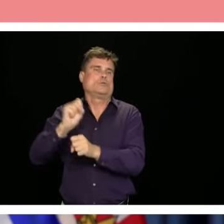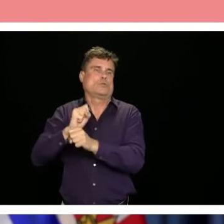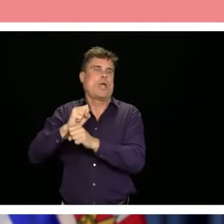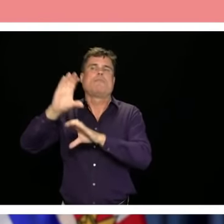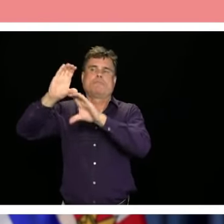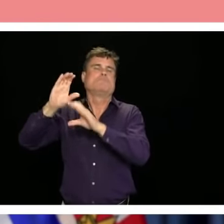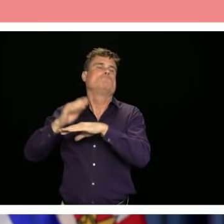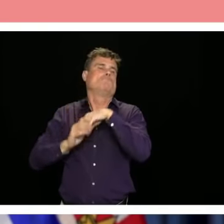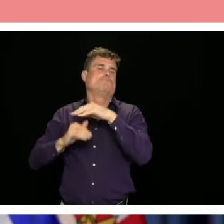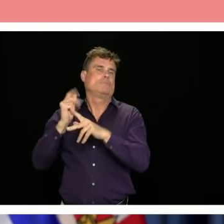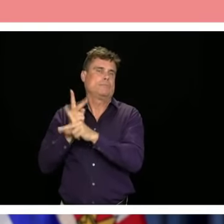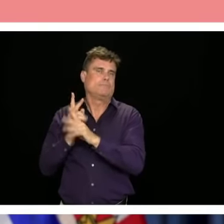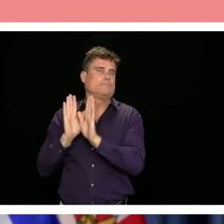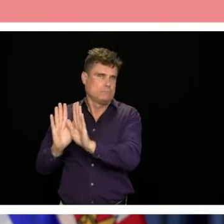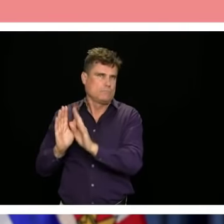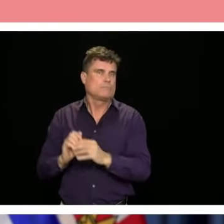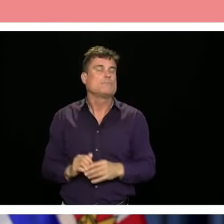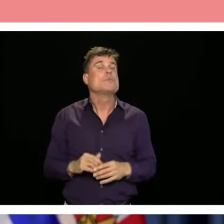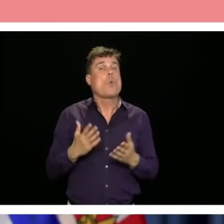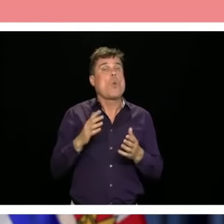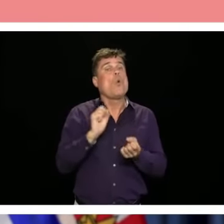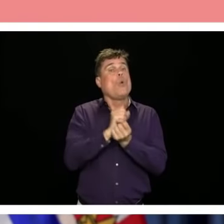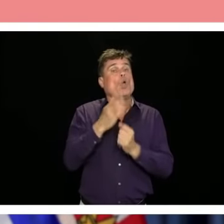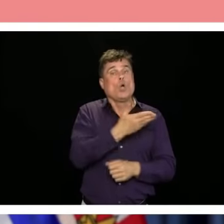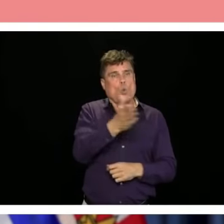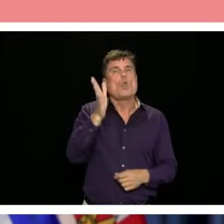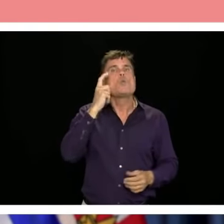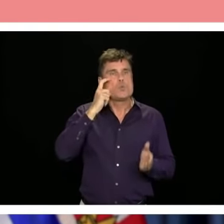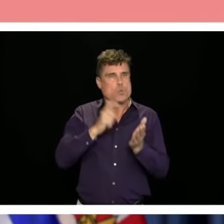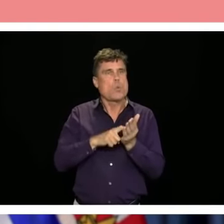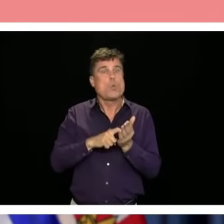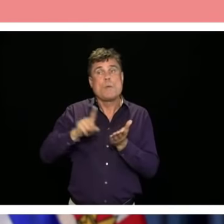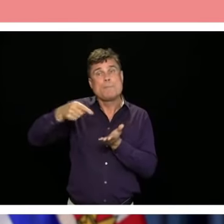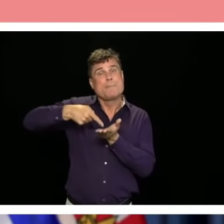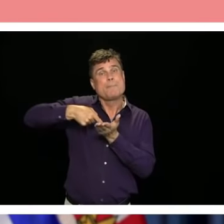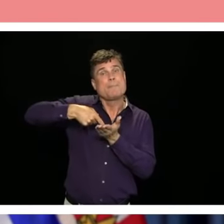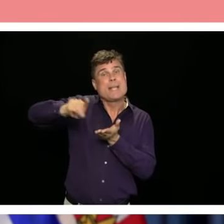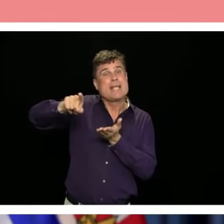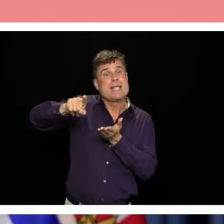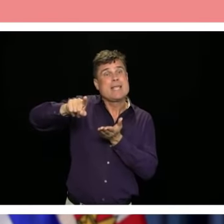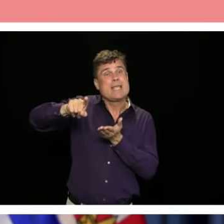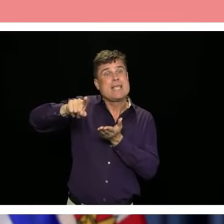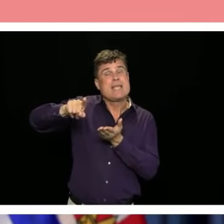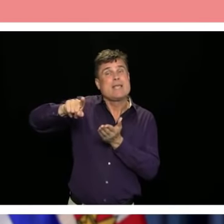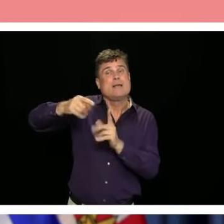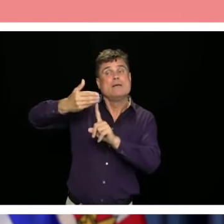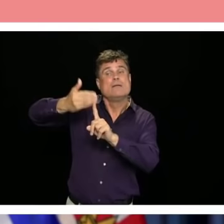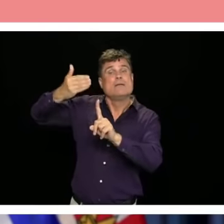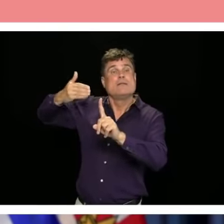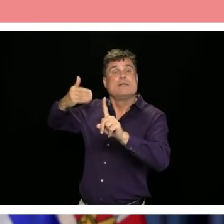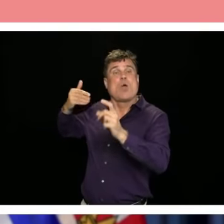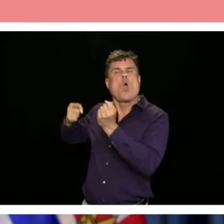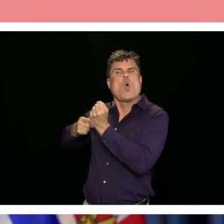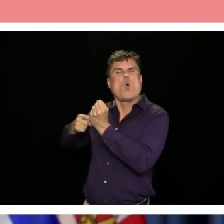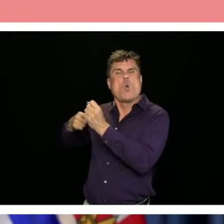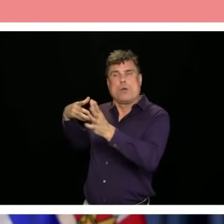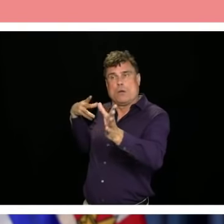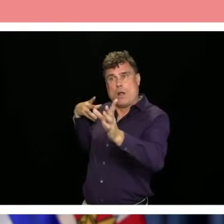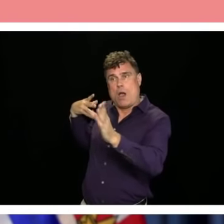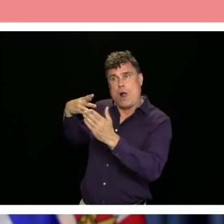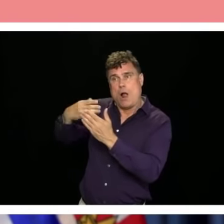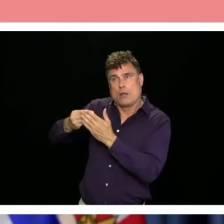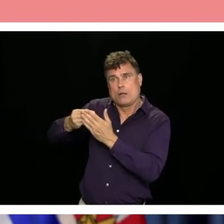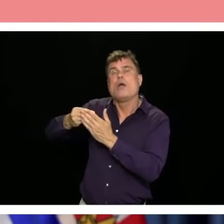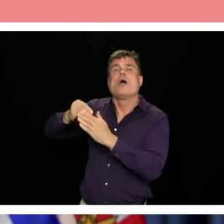even ordered single site staffing, but to make it happen requires ensuring that workers are treated both fairly